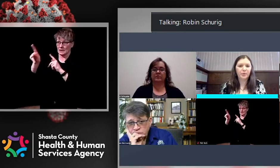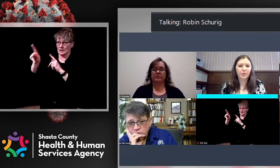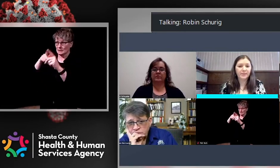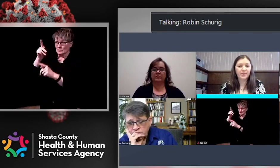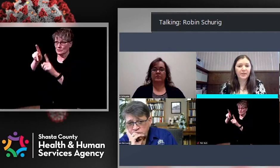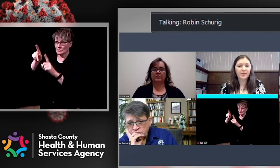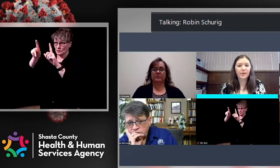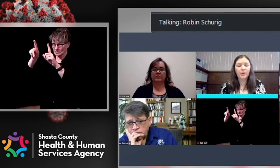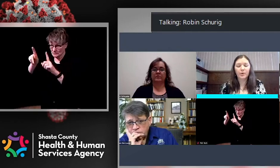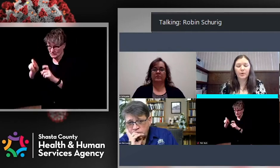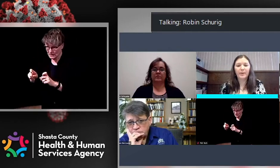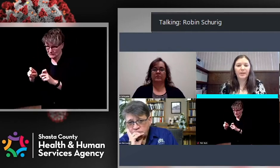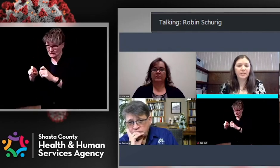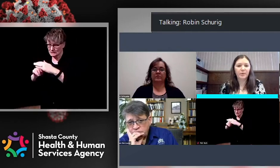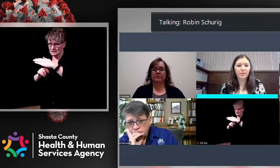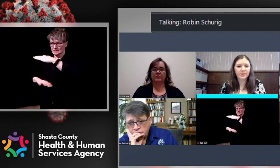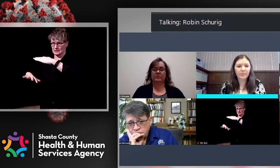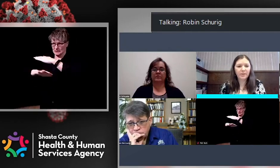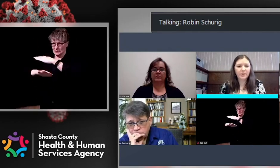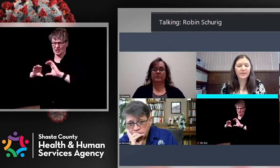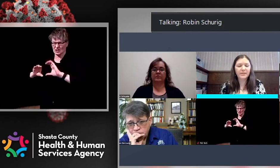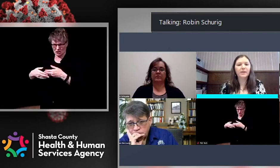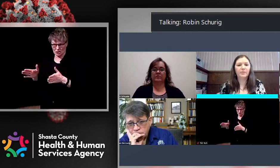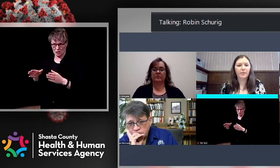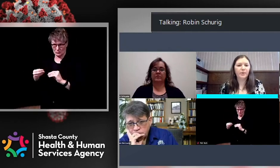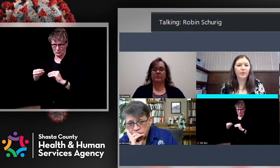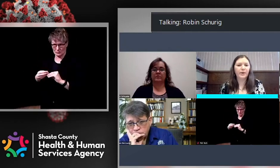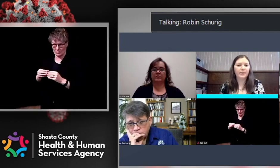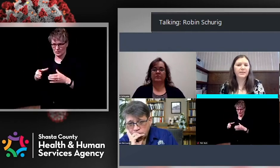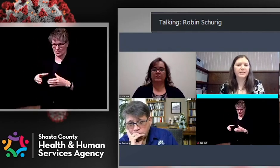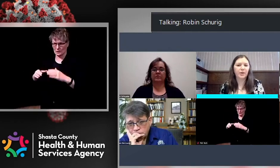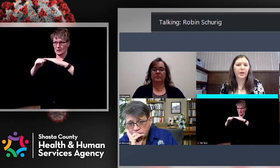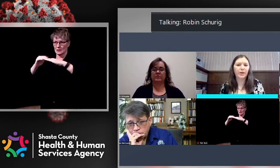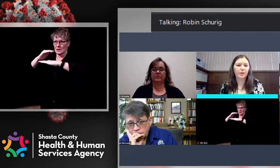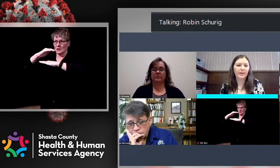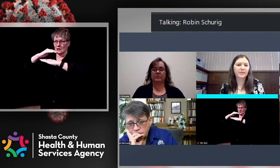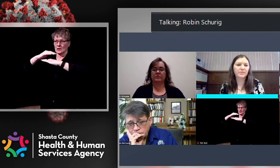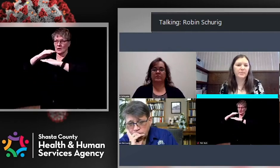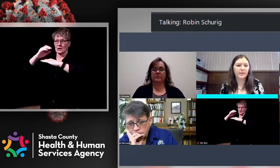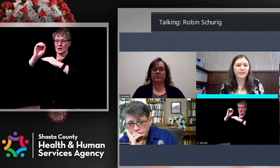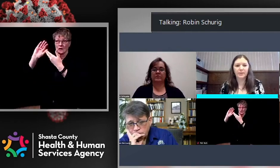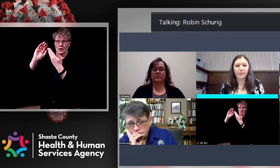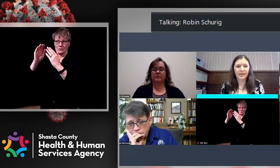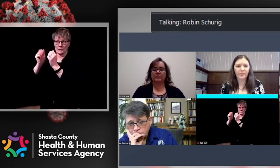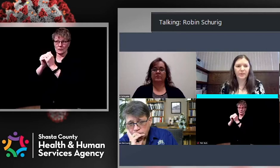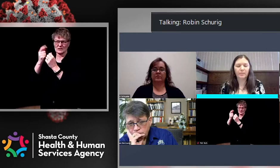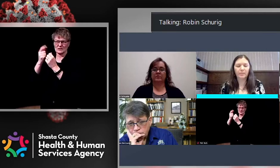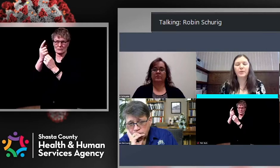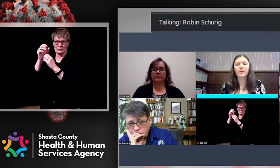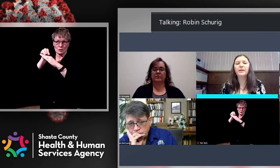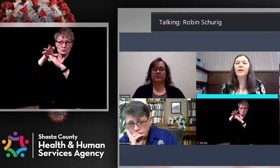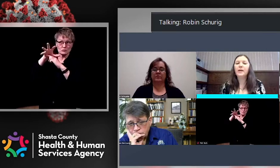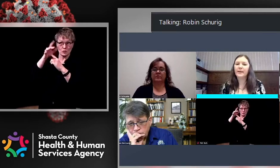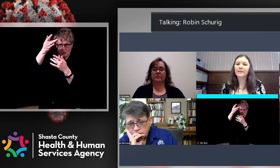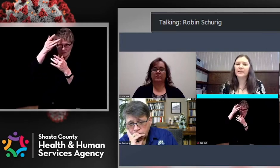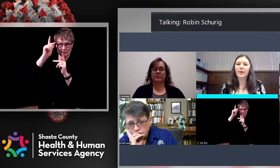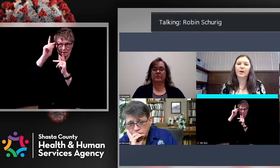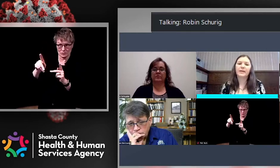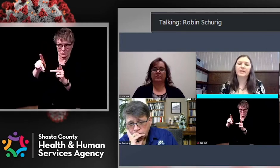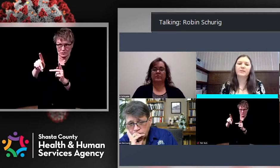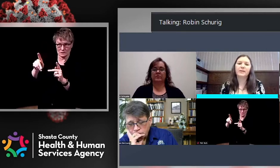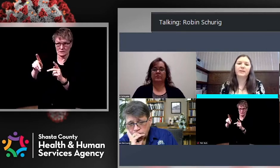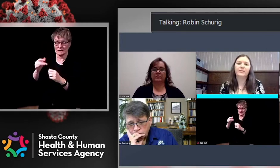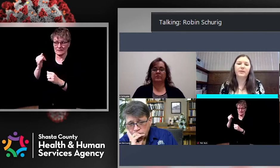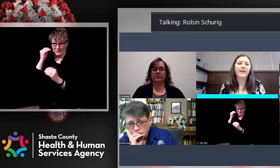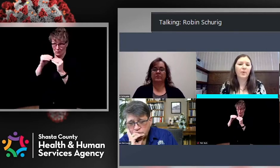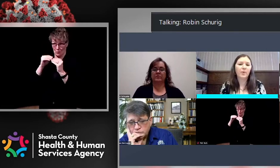just people who are sick or who've been exposed to someone who's sick, if people are getting tested on a regular basis because they're just out in the community, then it's going to